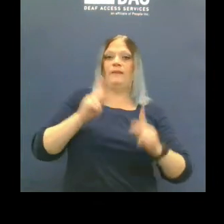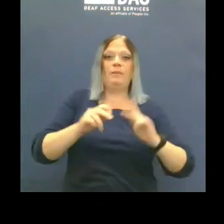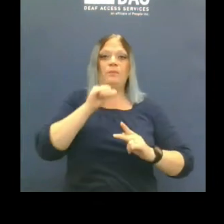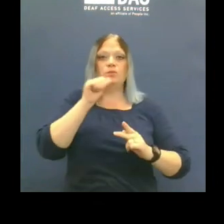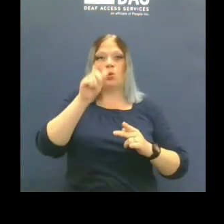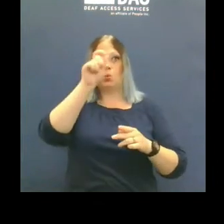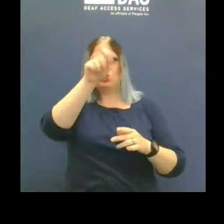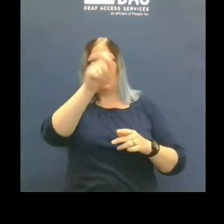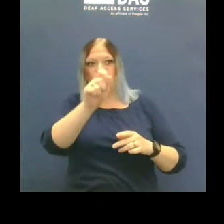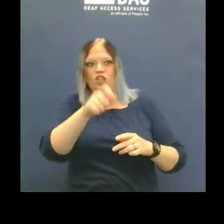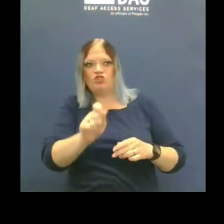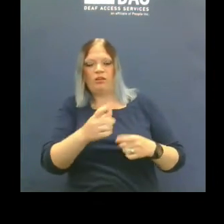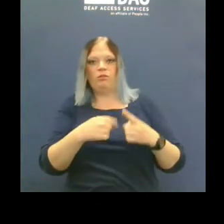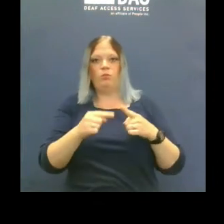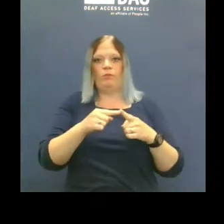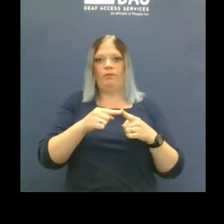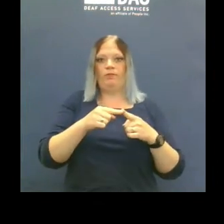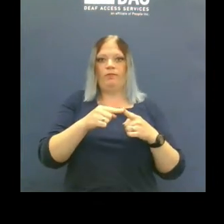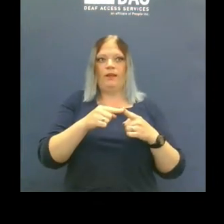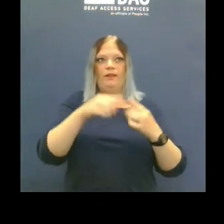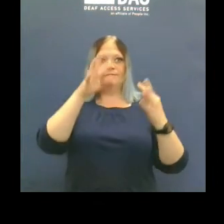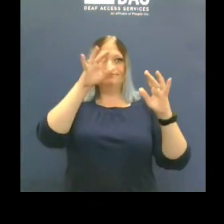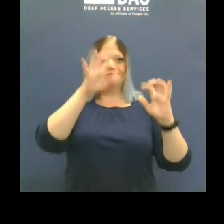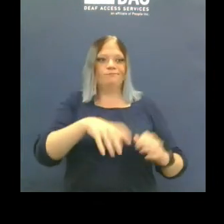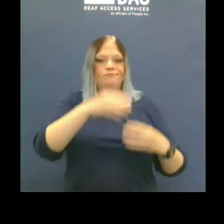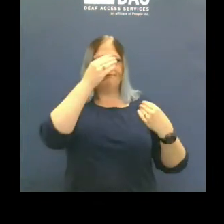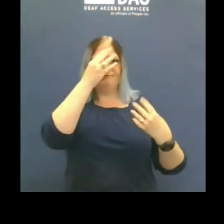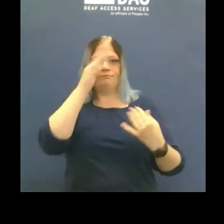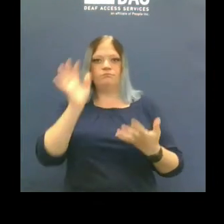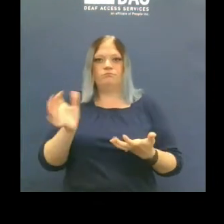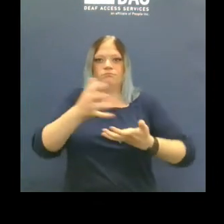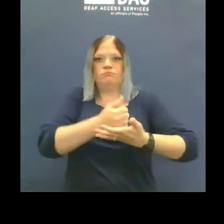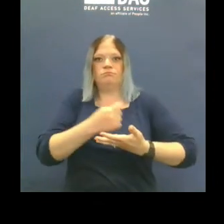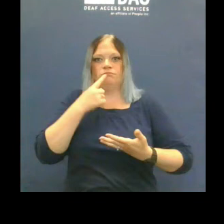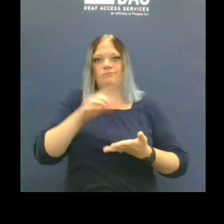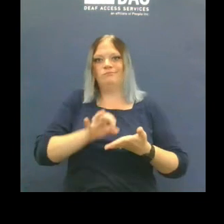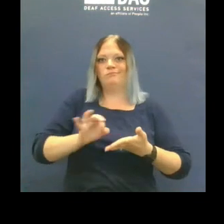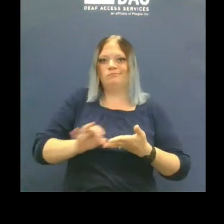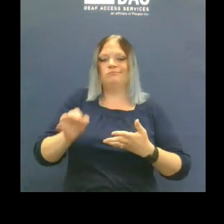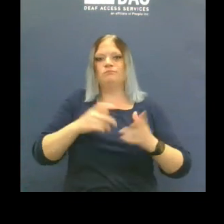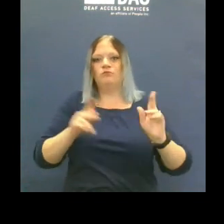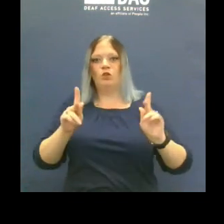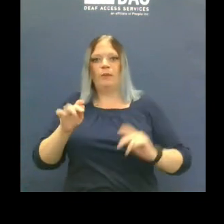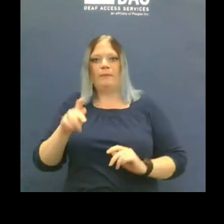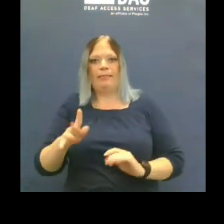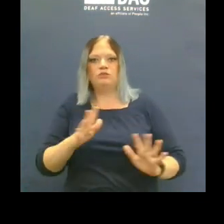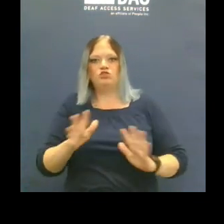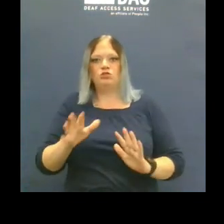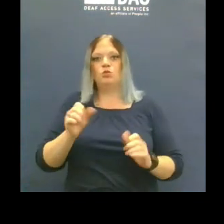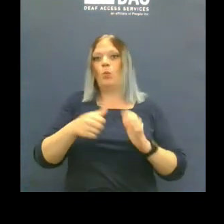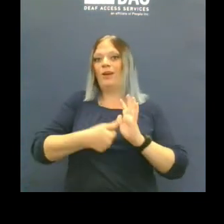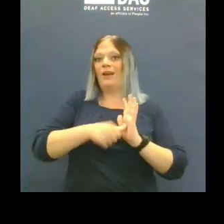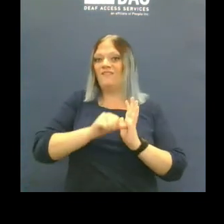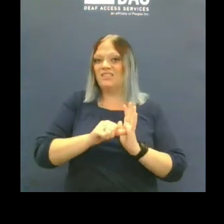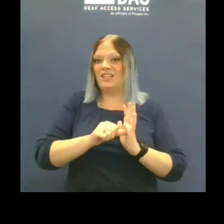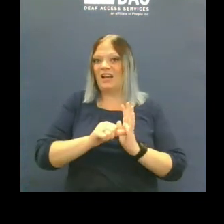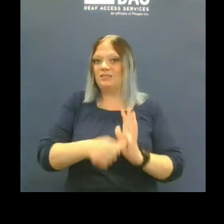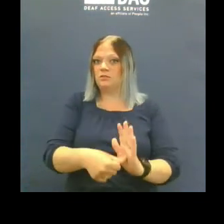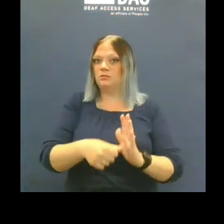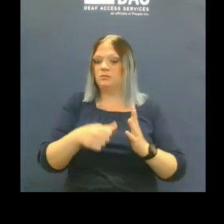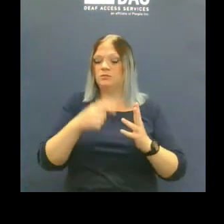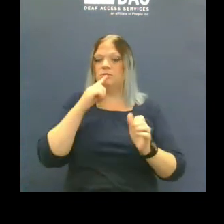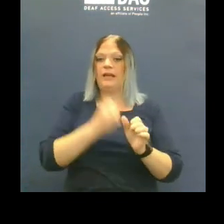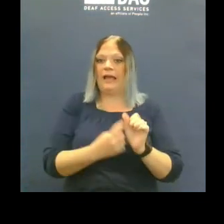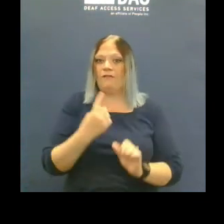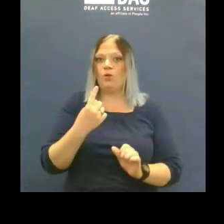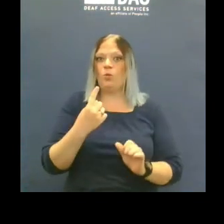the right boxes when those data are being collected. So, again, just want to emphasize that everybody